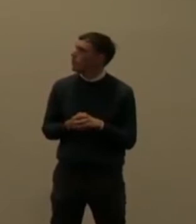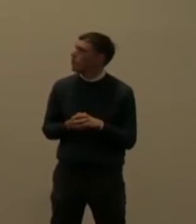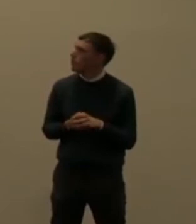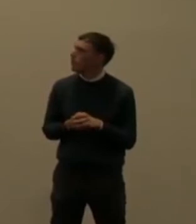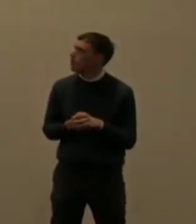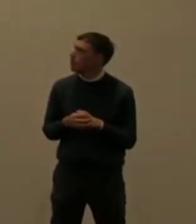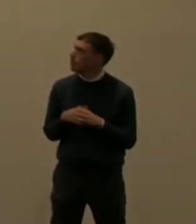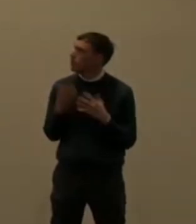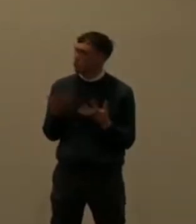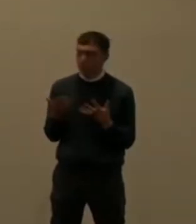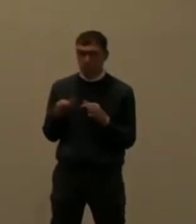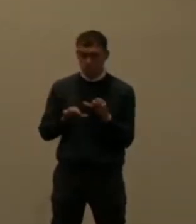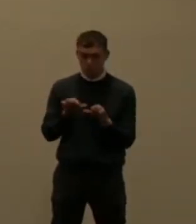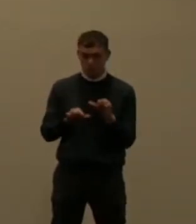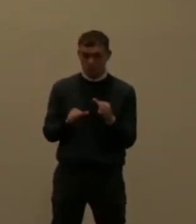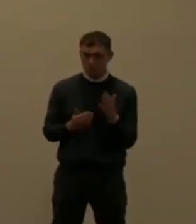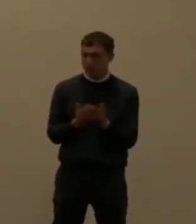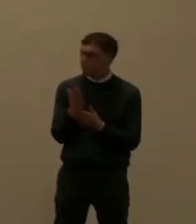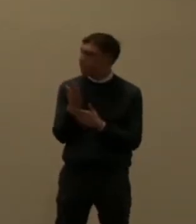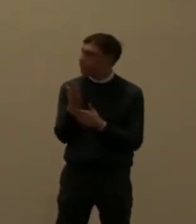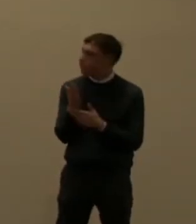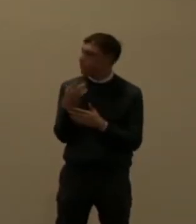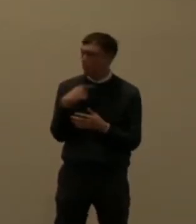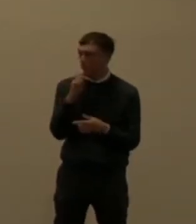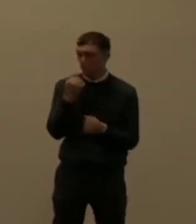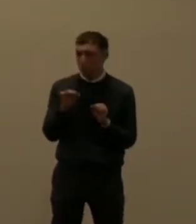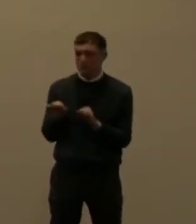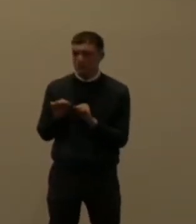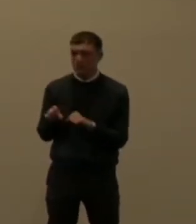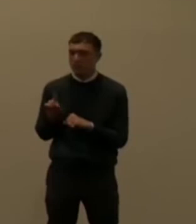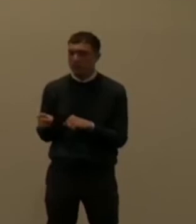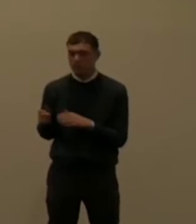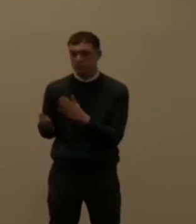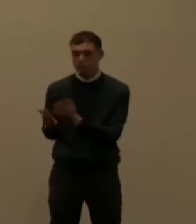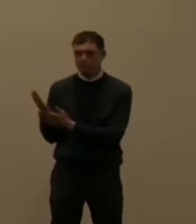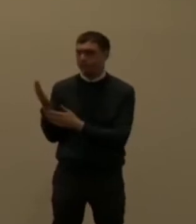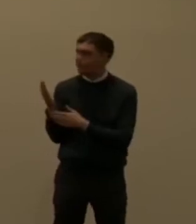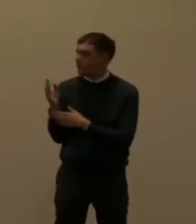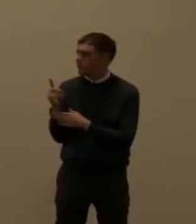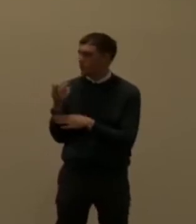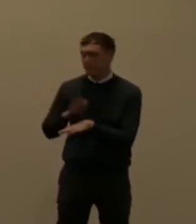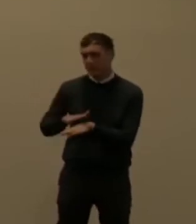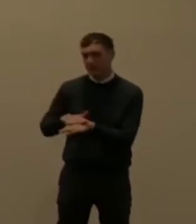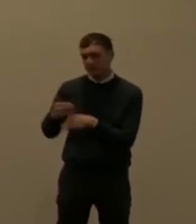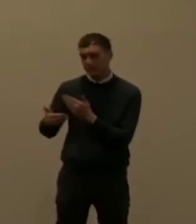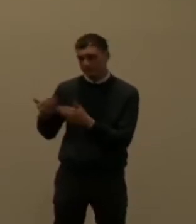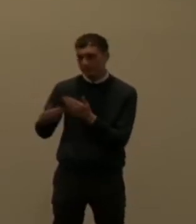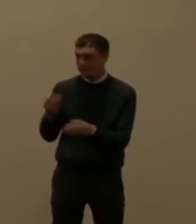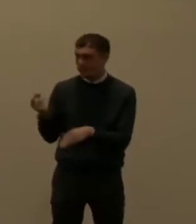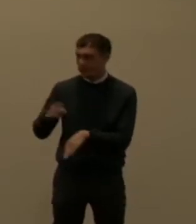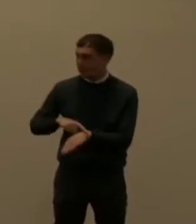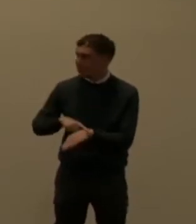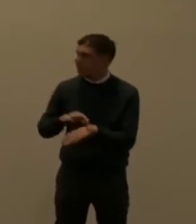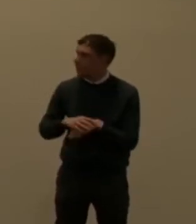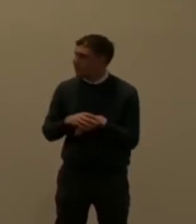the process has been triggered. I'm not going to wait to that execution because it takes a bit some time to time. But